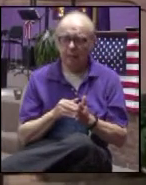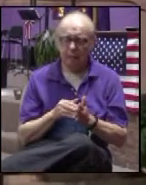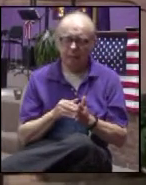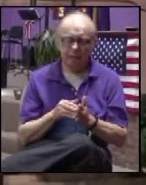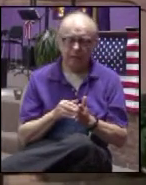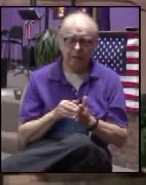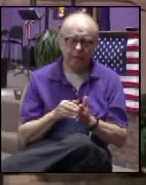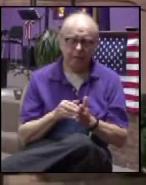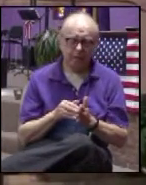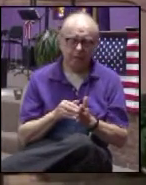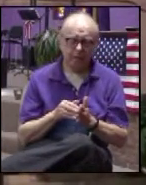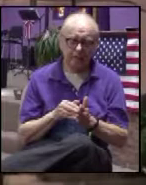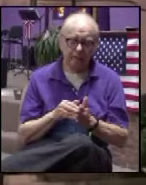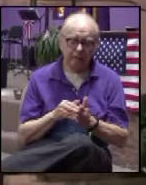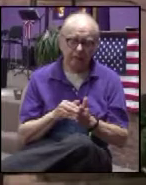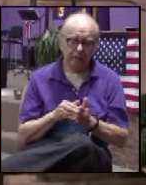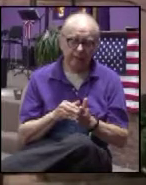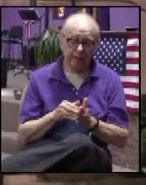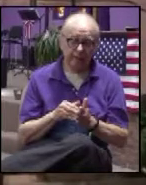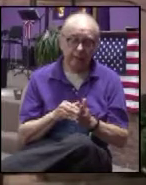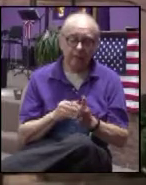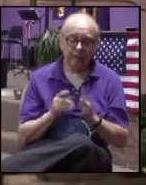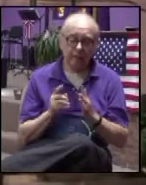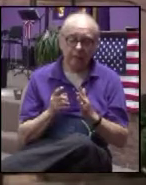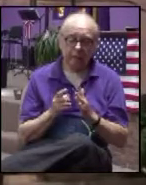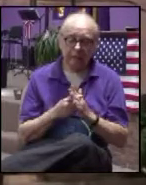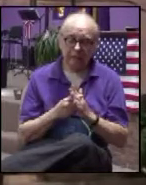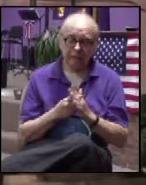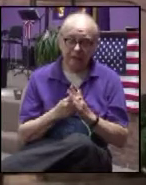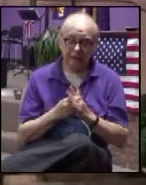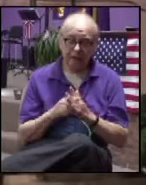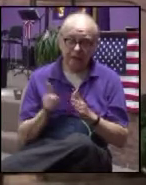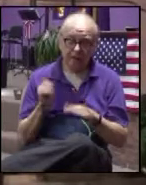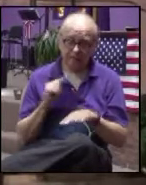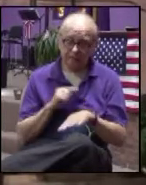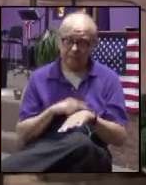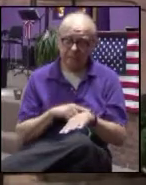the very beginning of time,